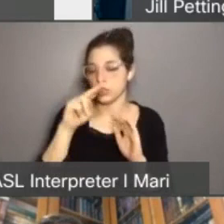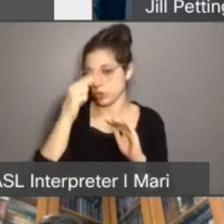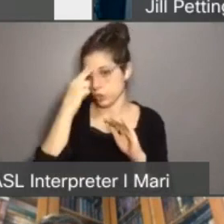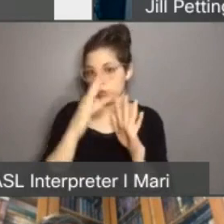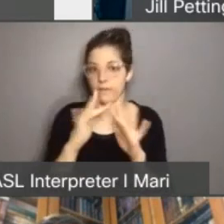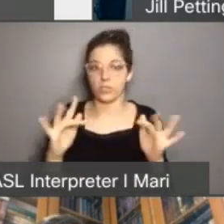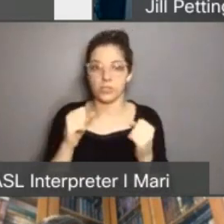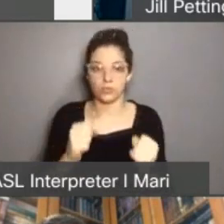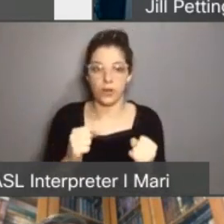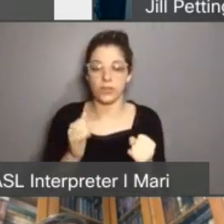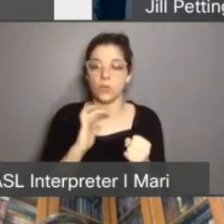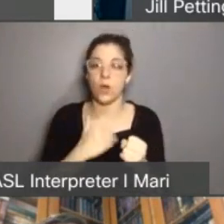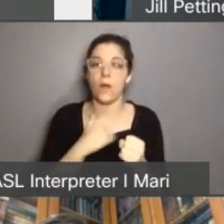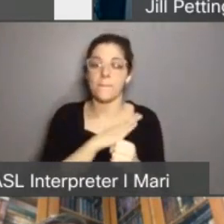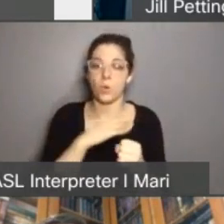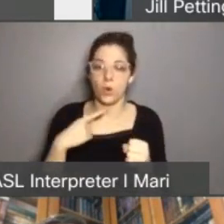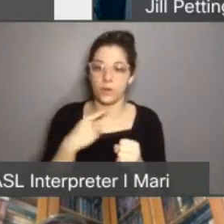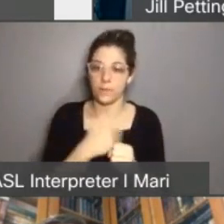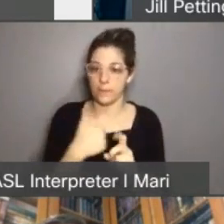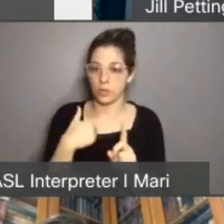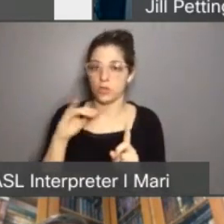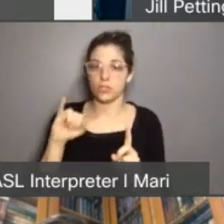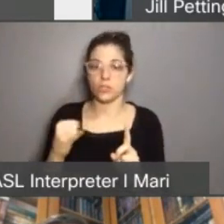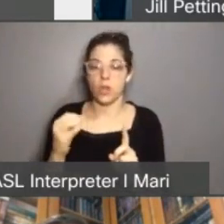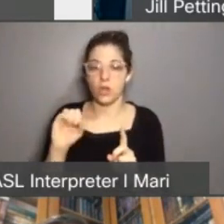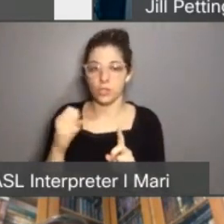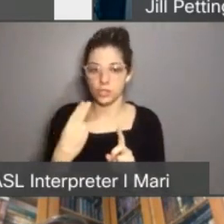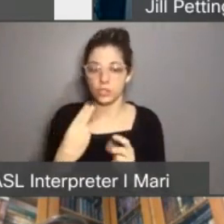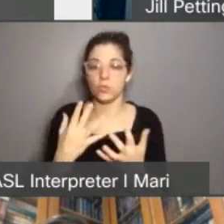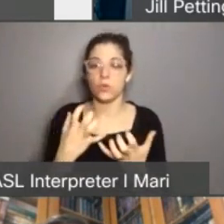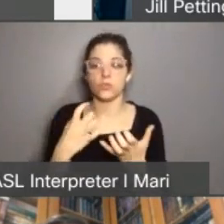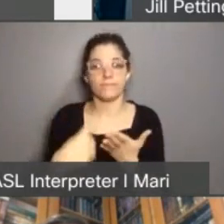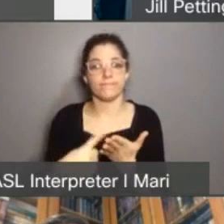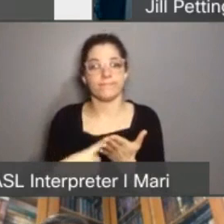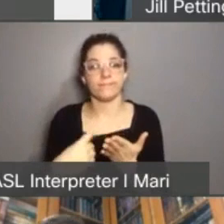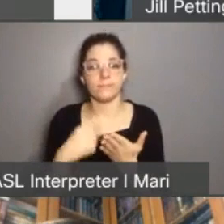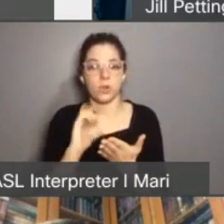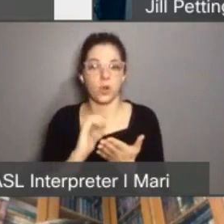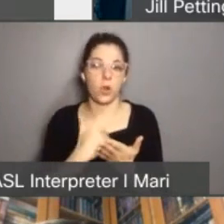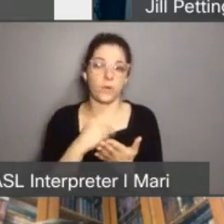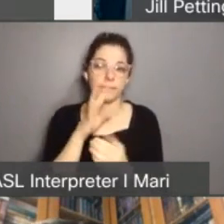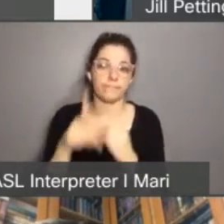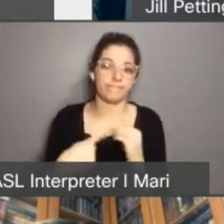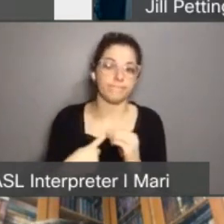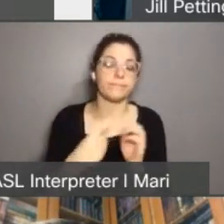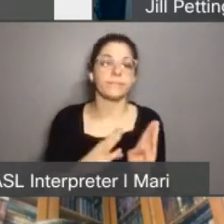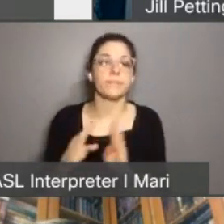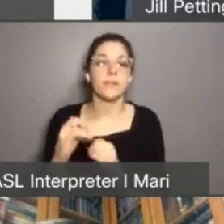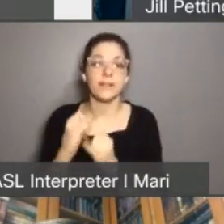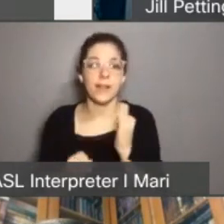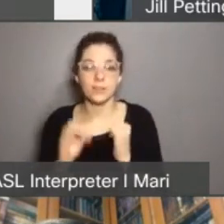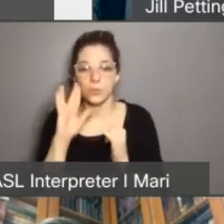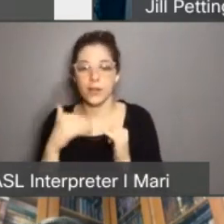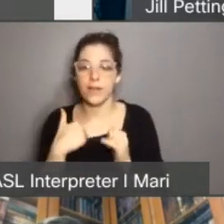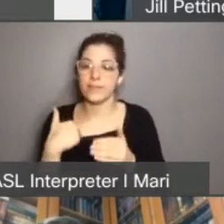So our board member, Josh Mirsky, wants to bring this forward for our discussion. And finally, we'll have